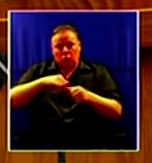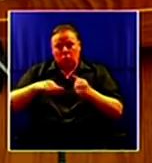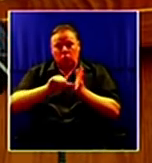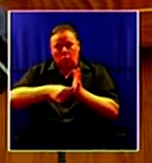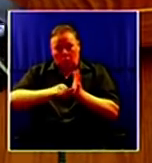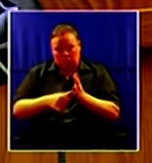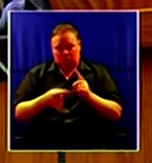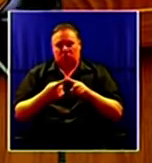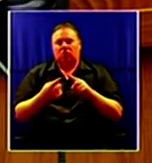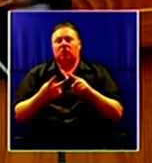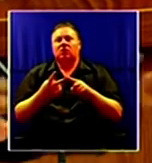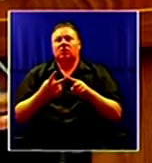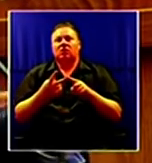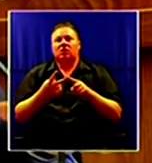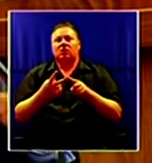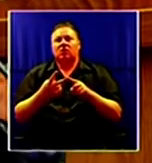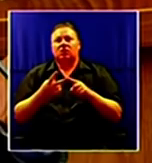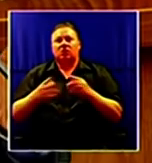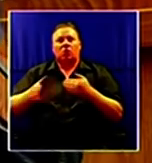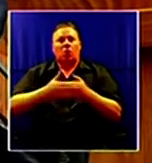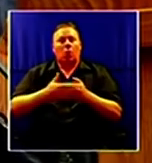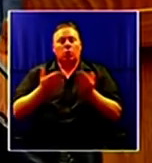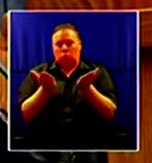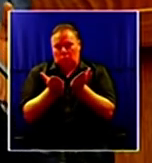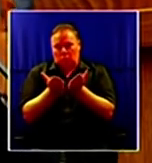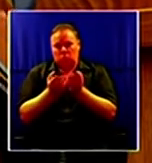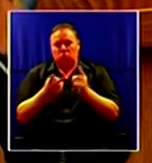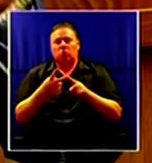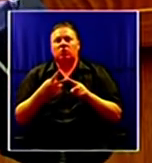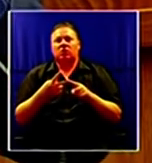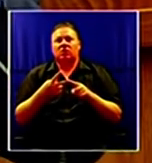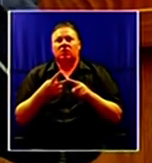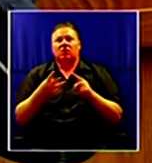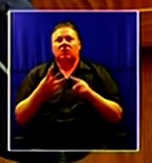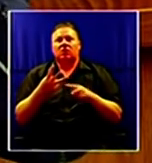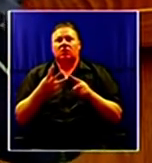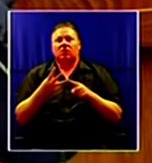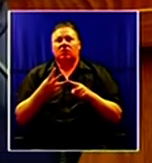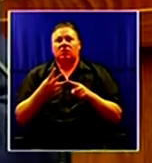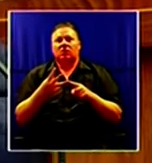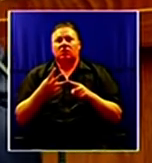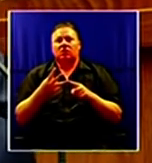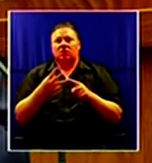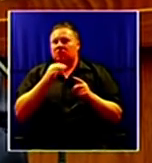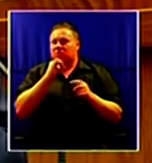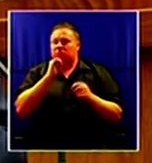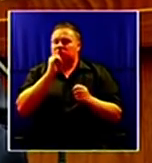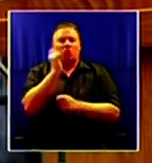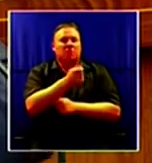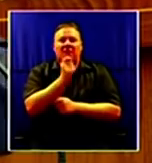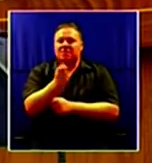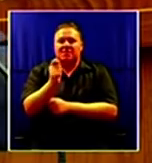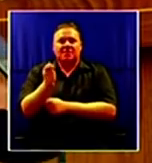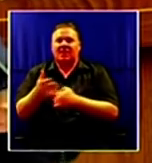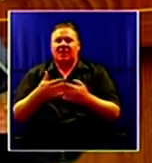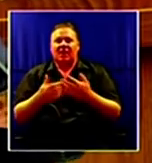We're now closing schools. We are now no longer spending on anything, that